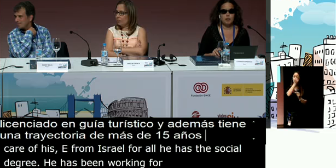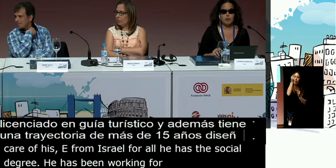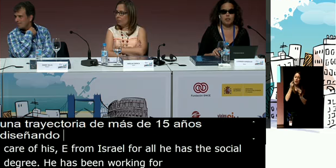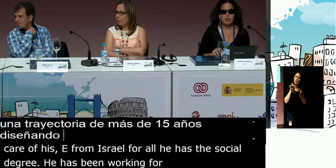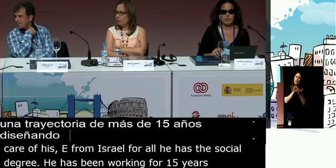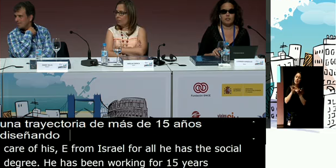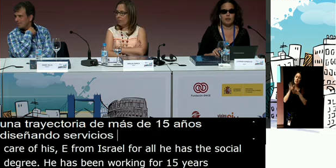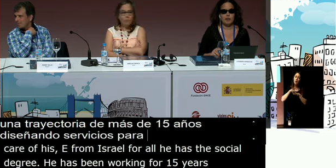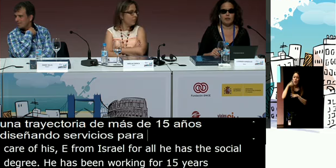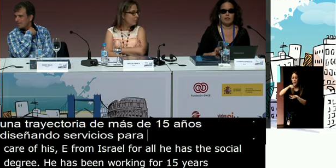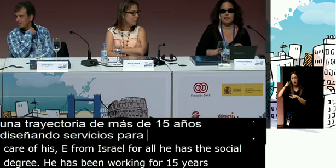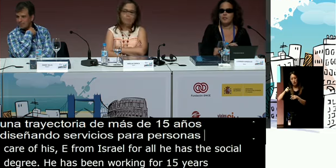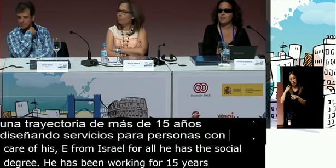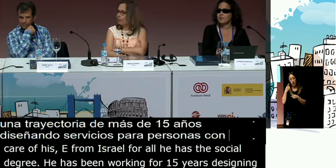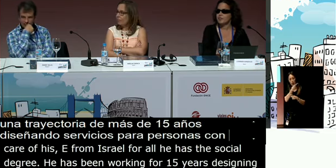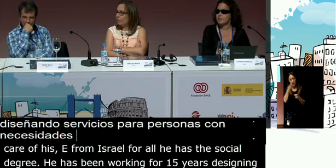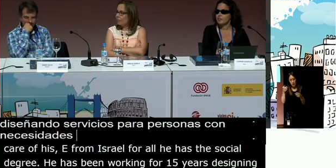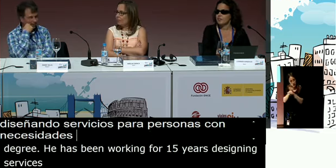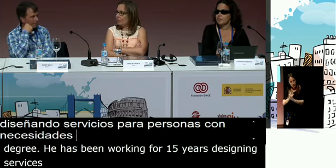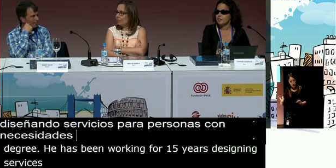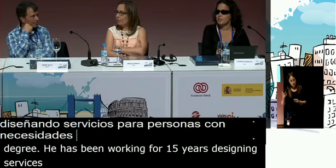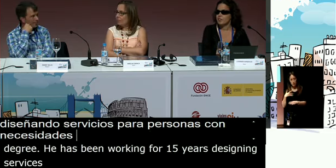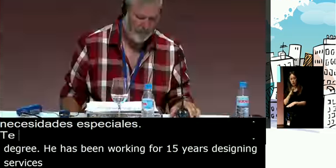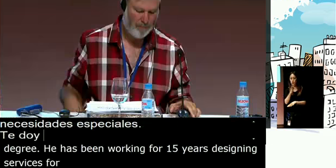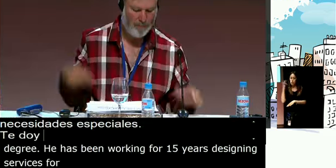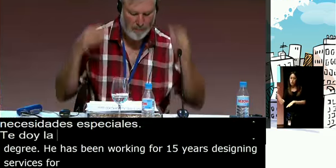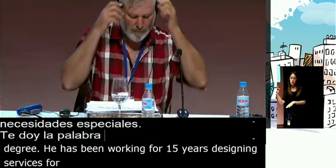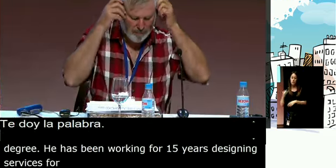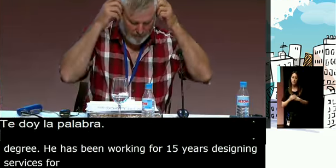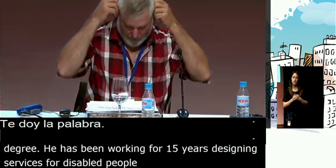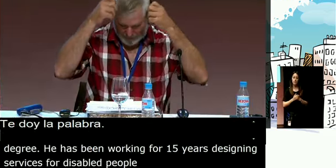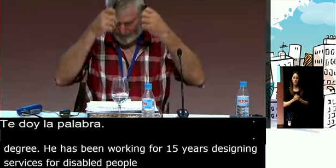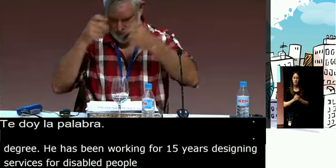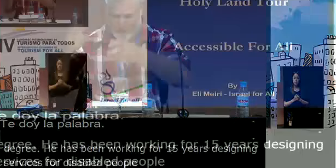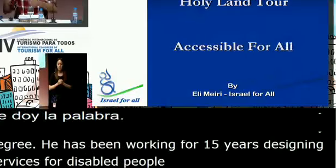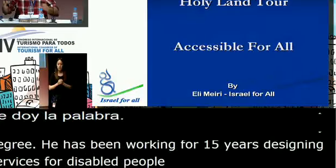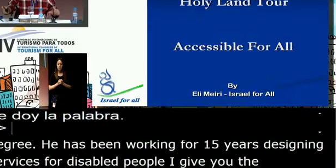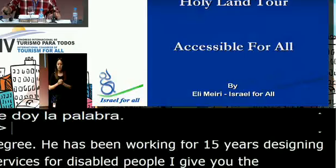designing services for disabled people. I give you the floor.